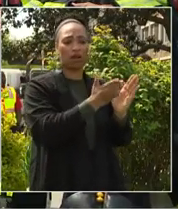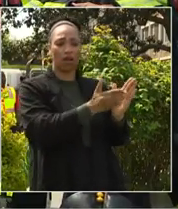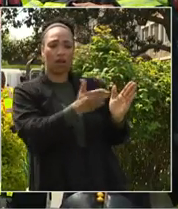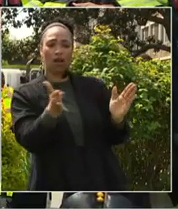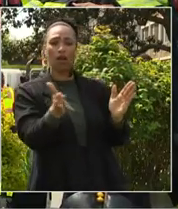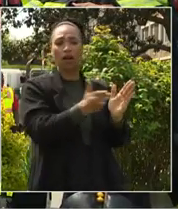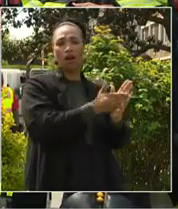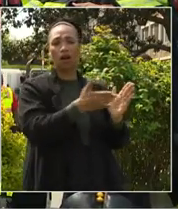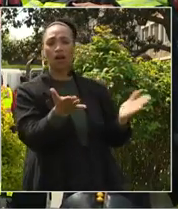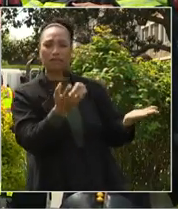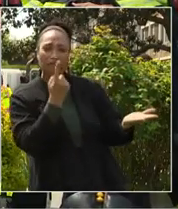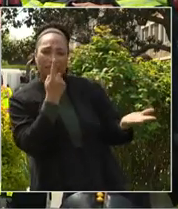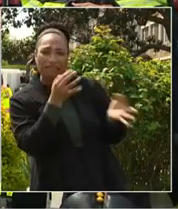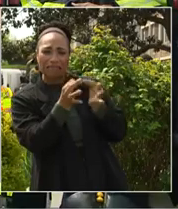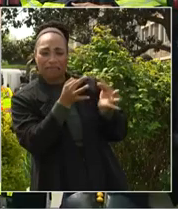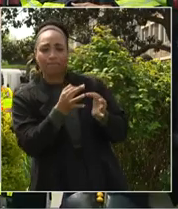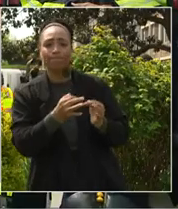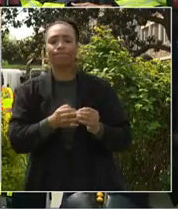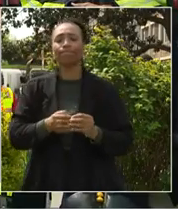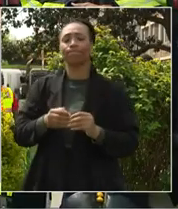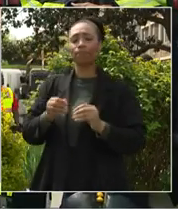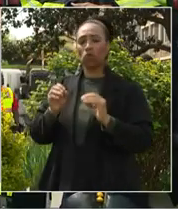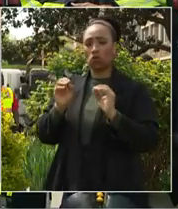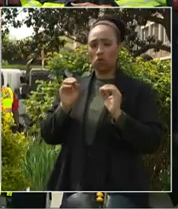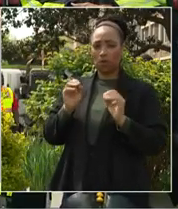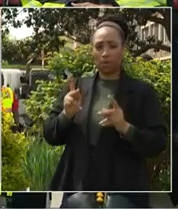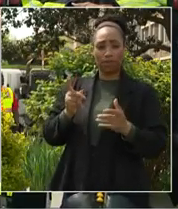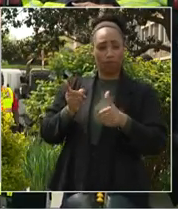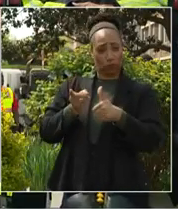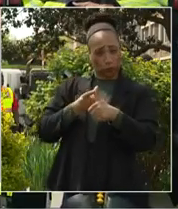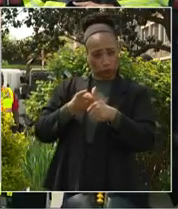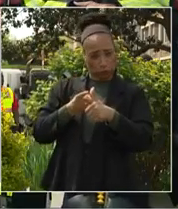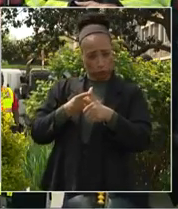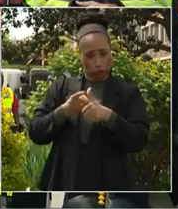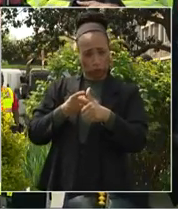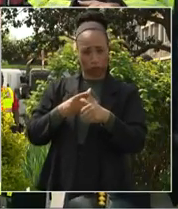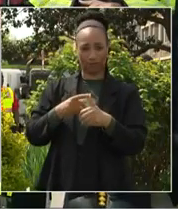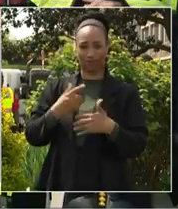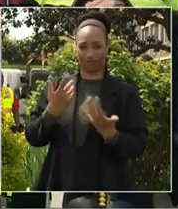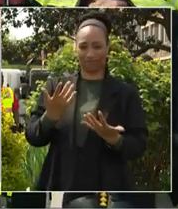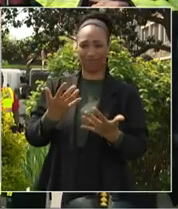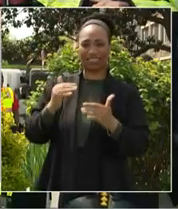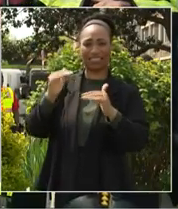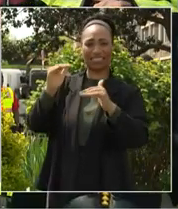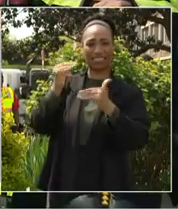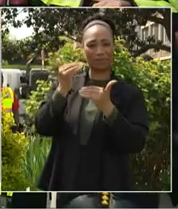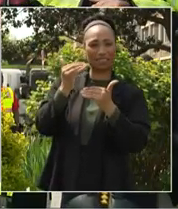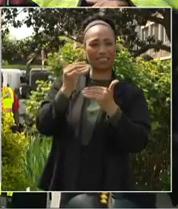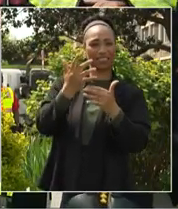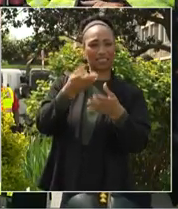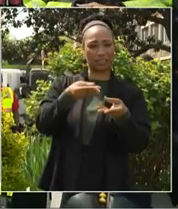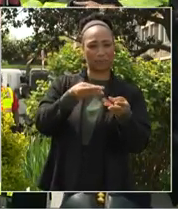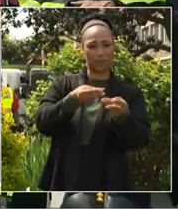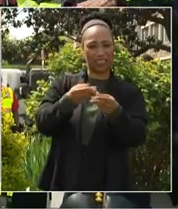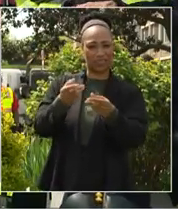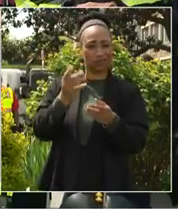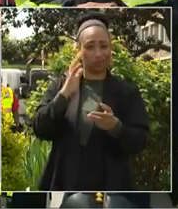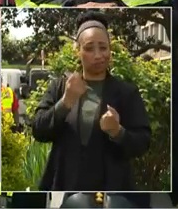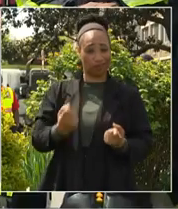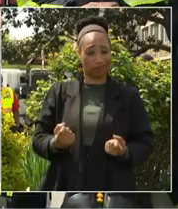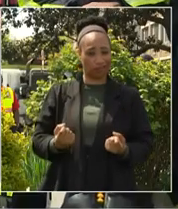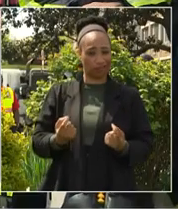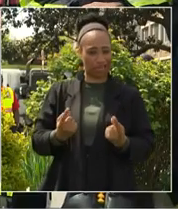Well, immediately we will limit spending in the government. I think that's the immediate thing